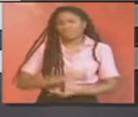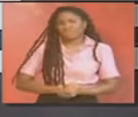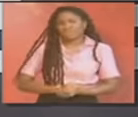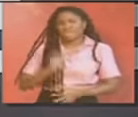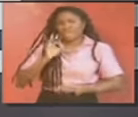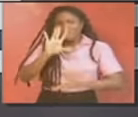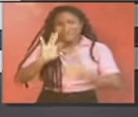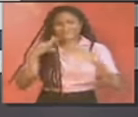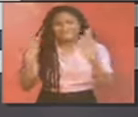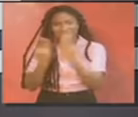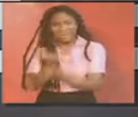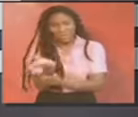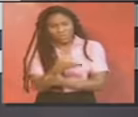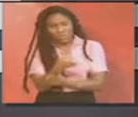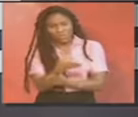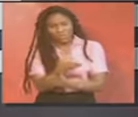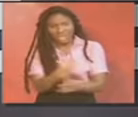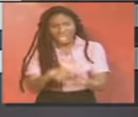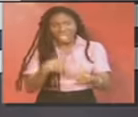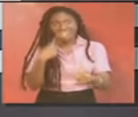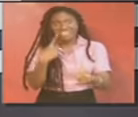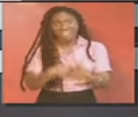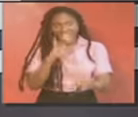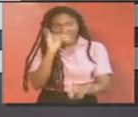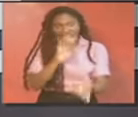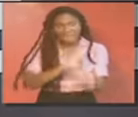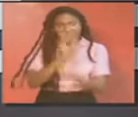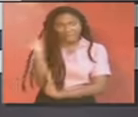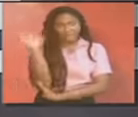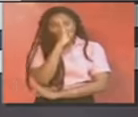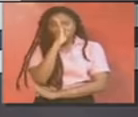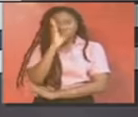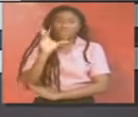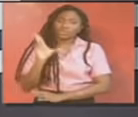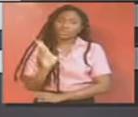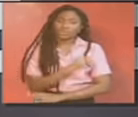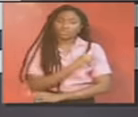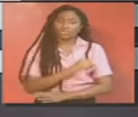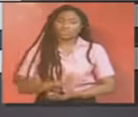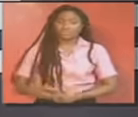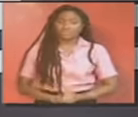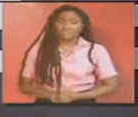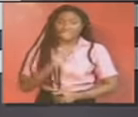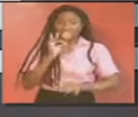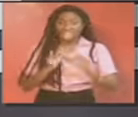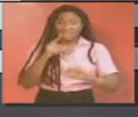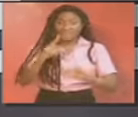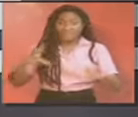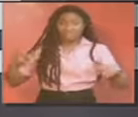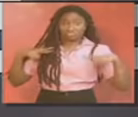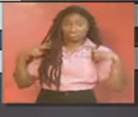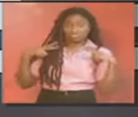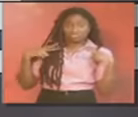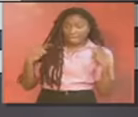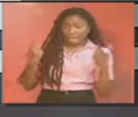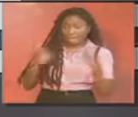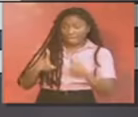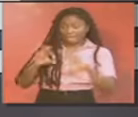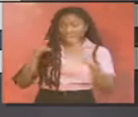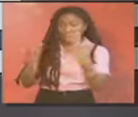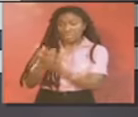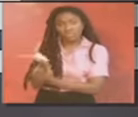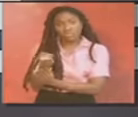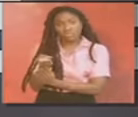loved one or contract the virus due to complacency, but let's keep our goal at